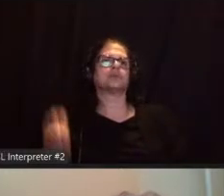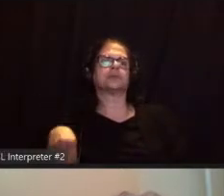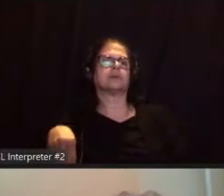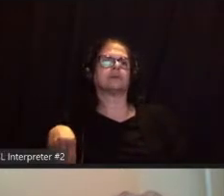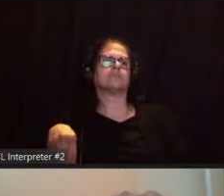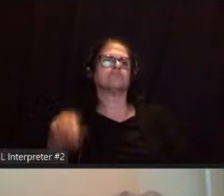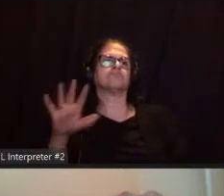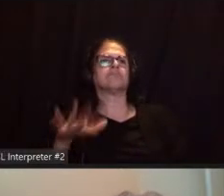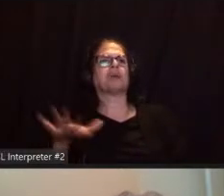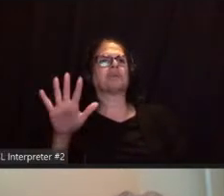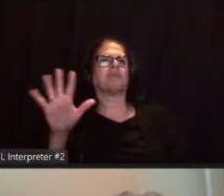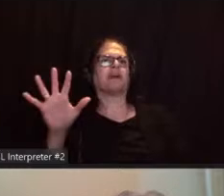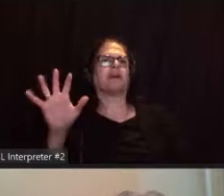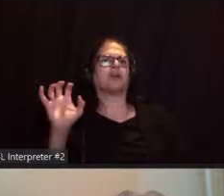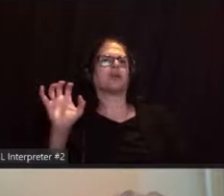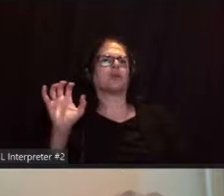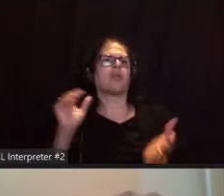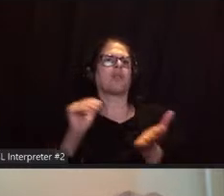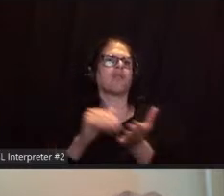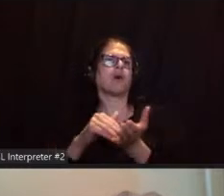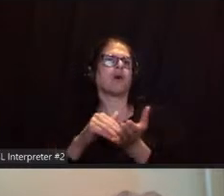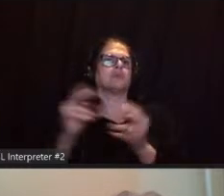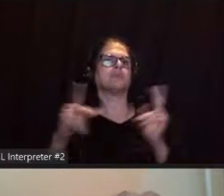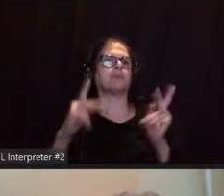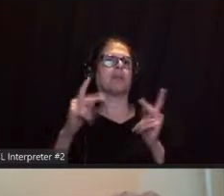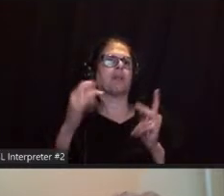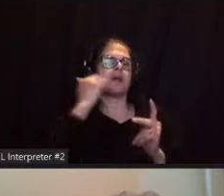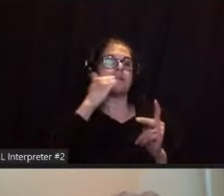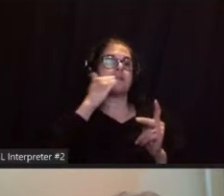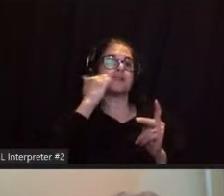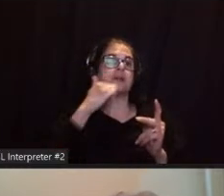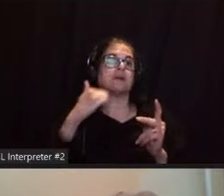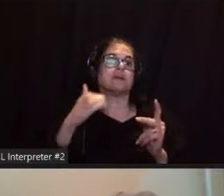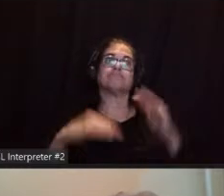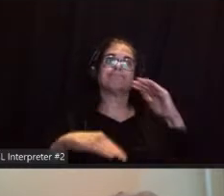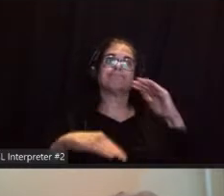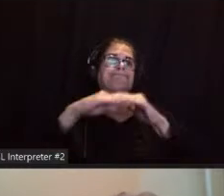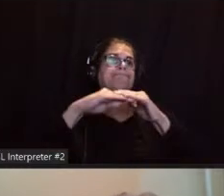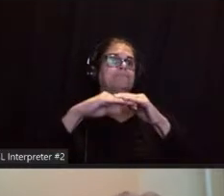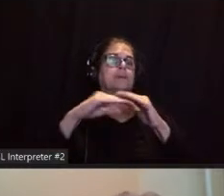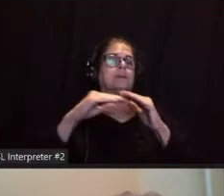day. That's close to the capacity limits